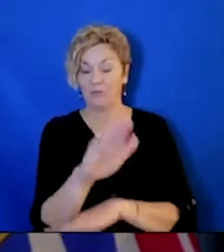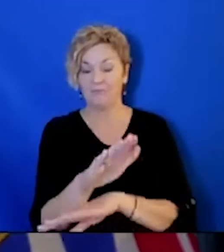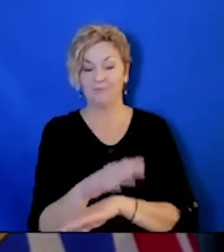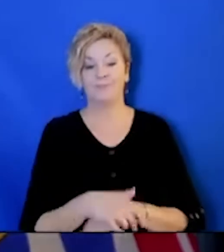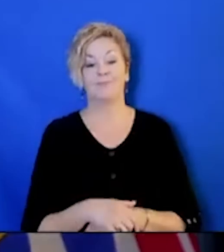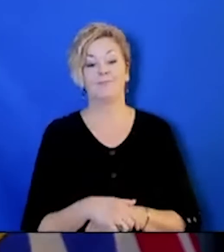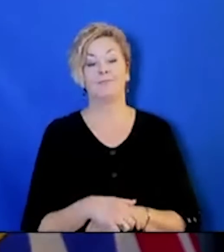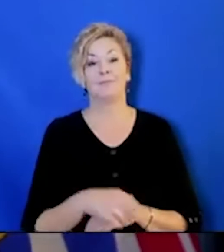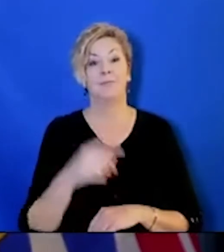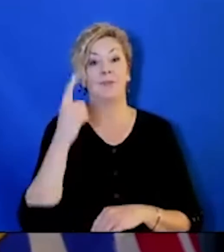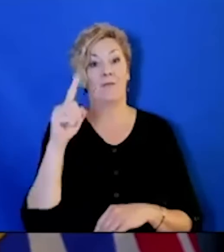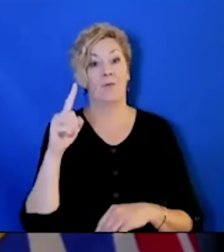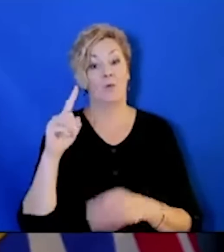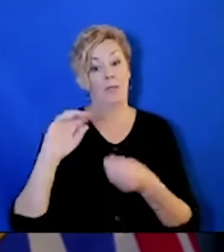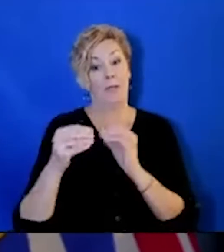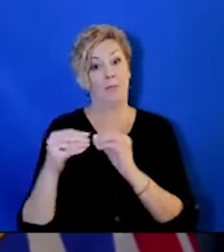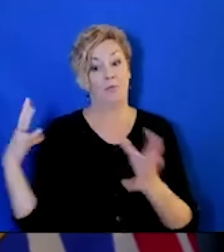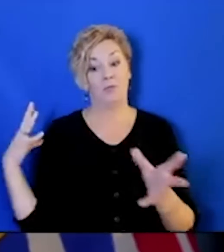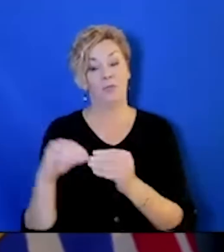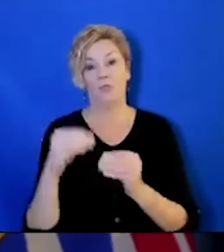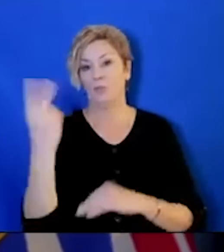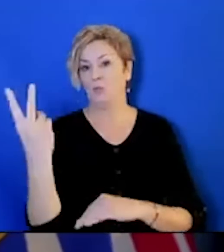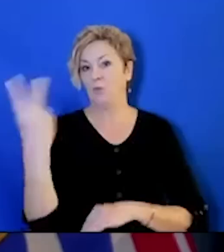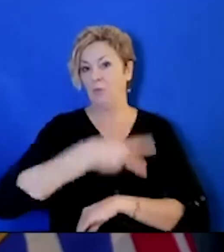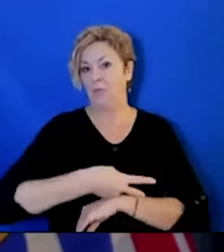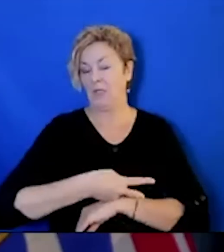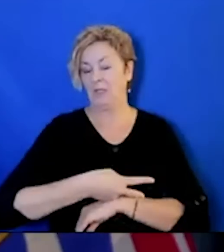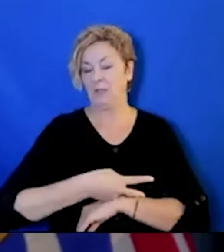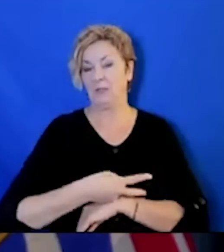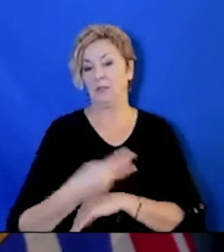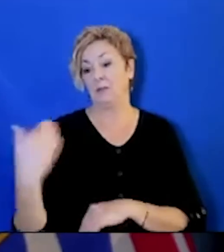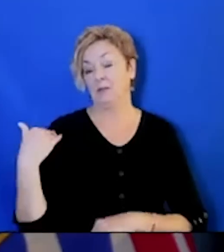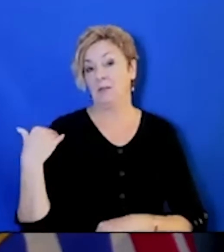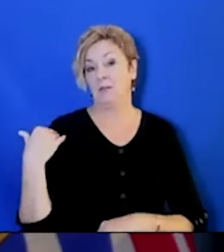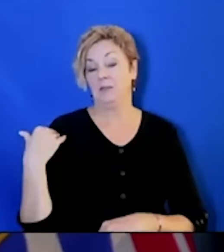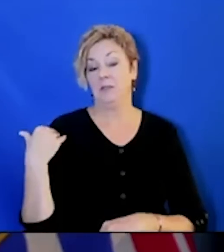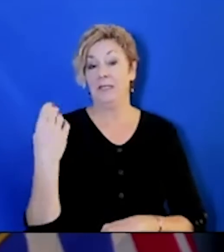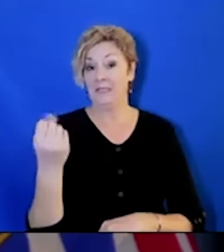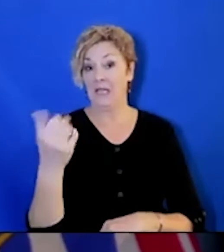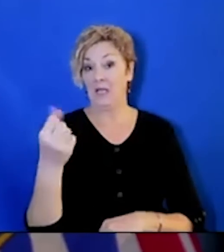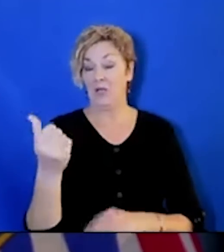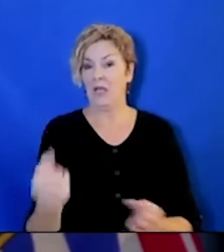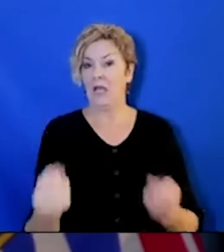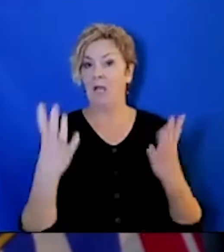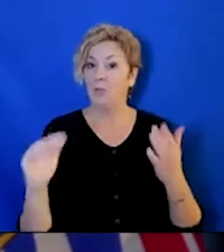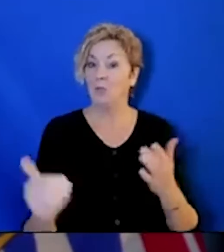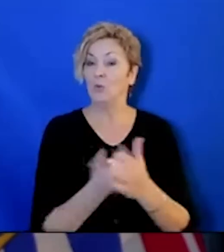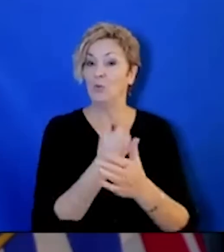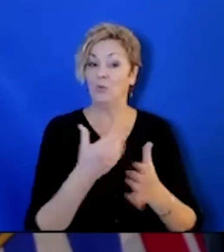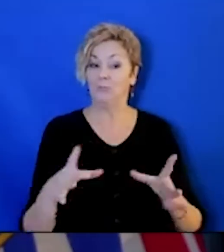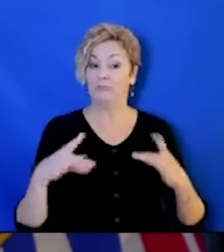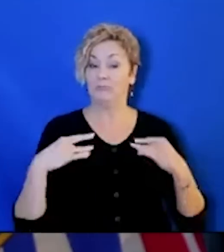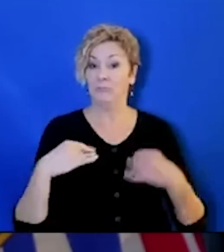So for today, for our COVID-19 update, we are reporting on 2 periods from Saturday to Sunday. And in that period, we